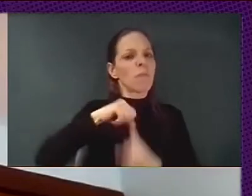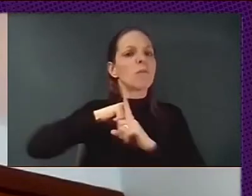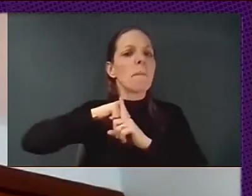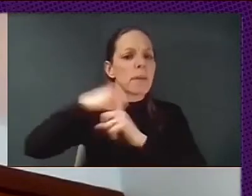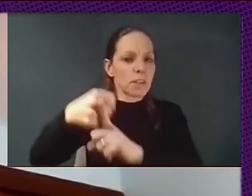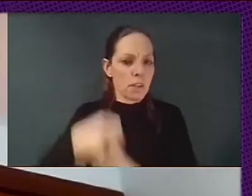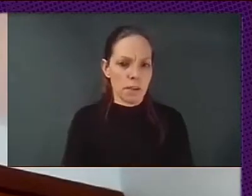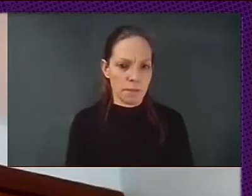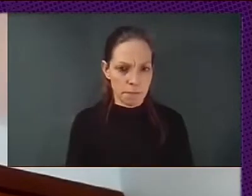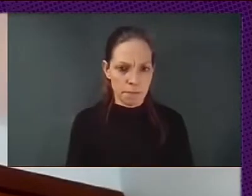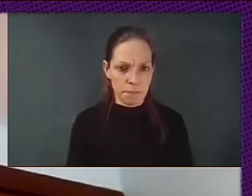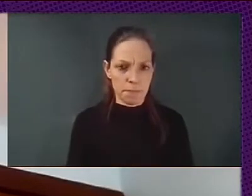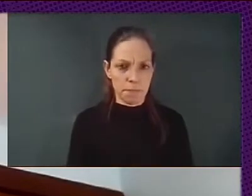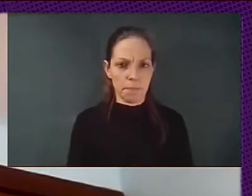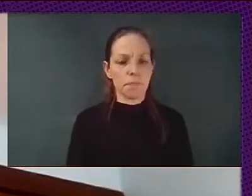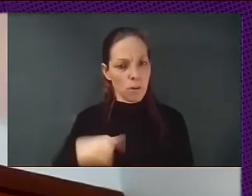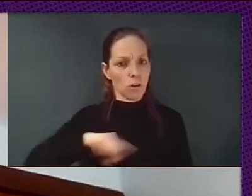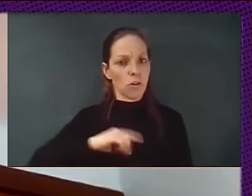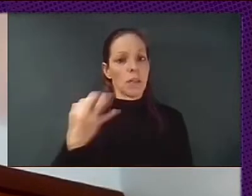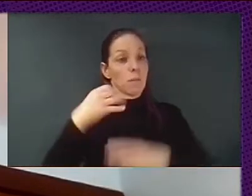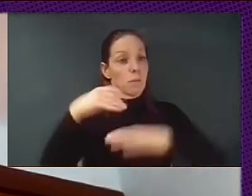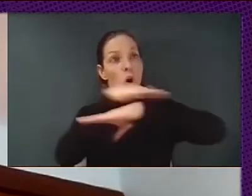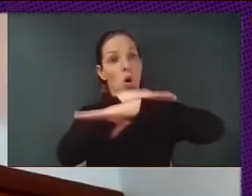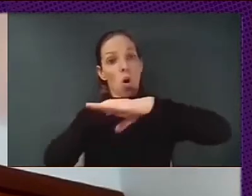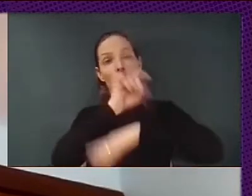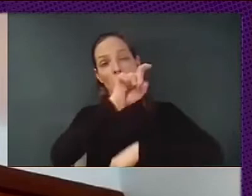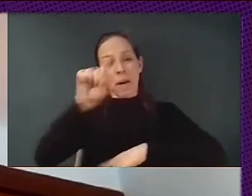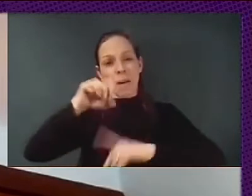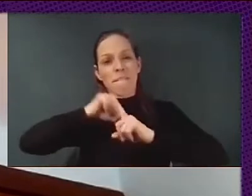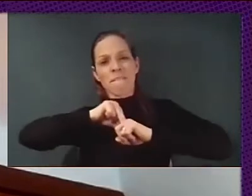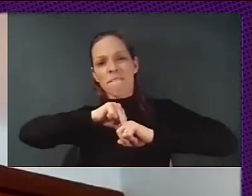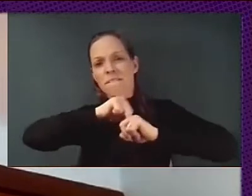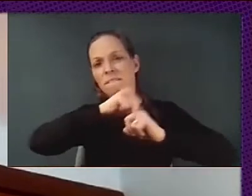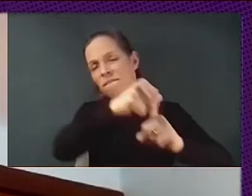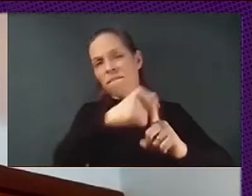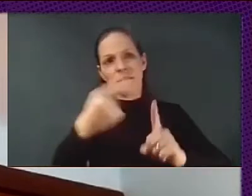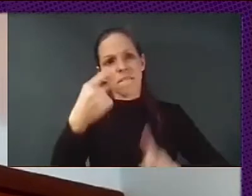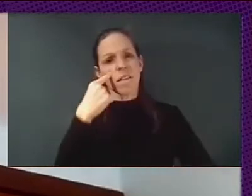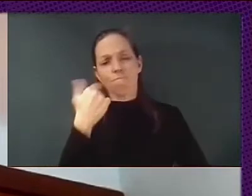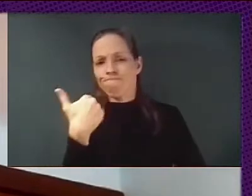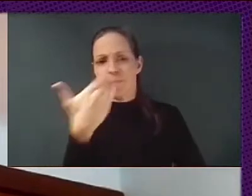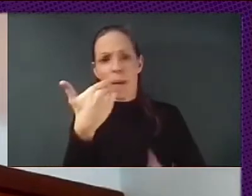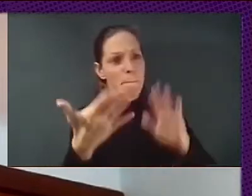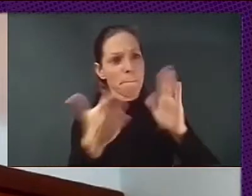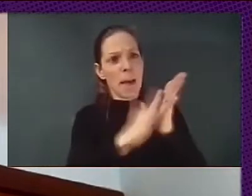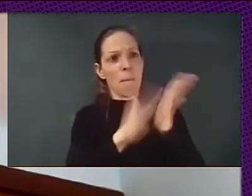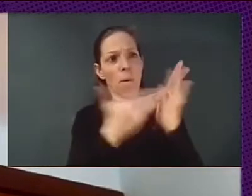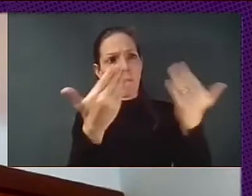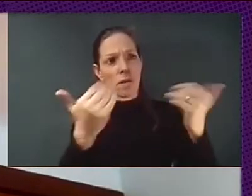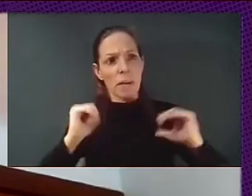governments to begin to draw down, hyper tax the rich, and draw